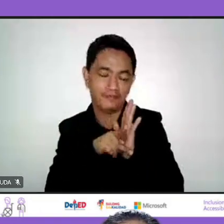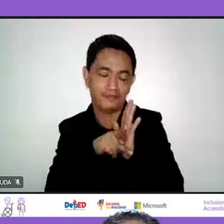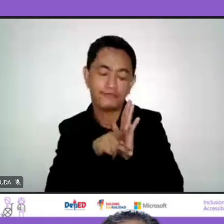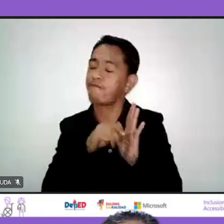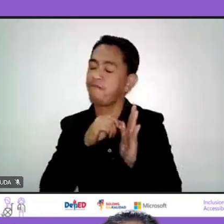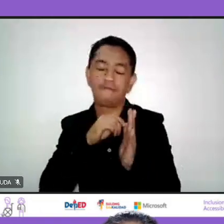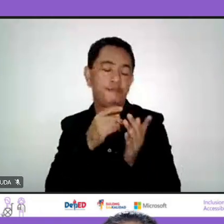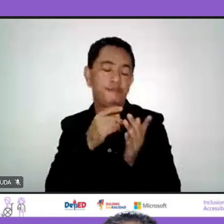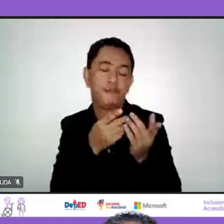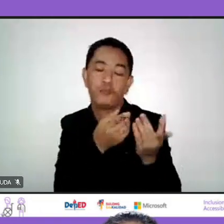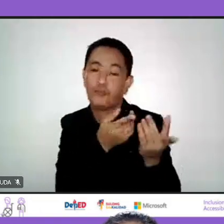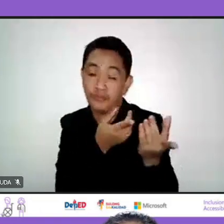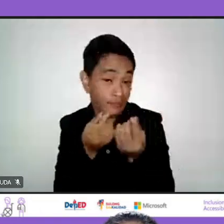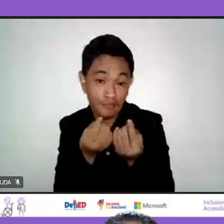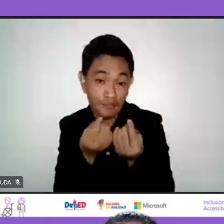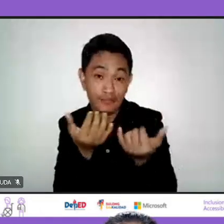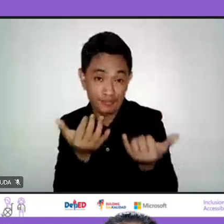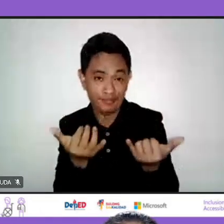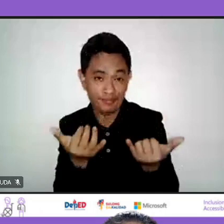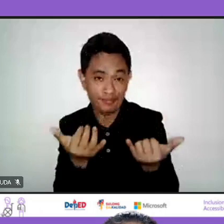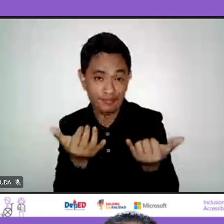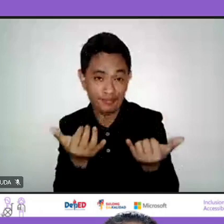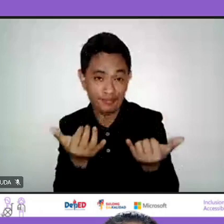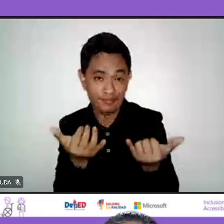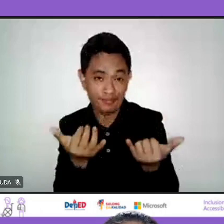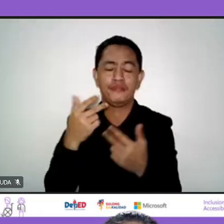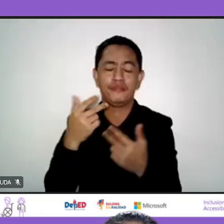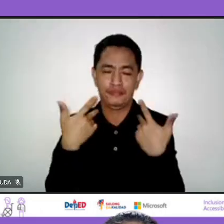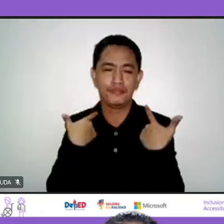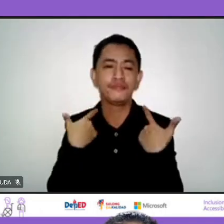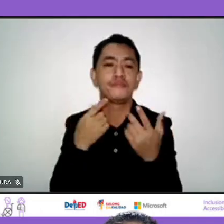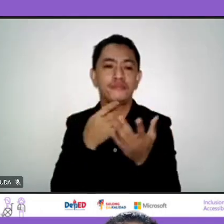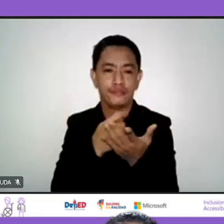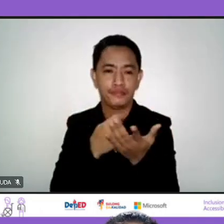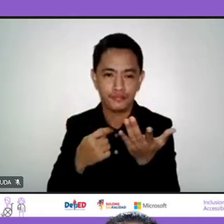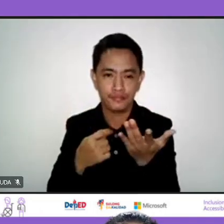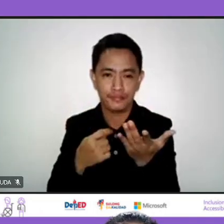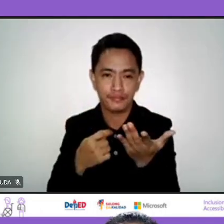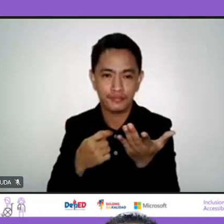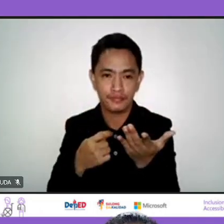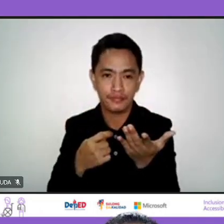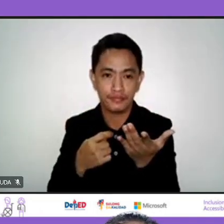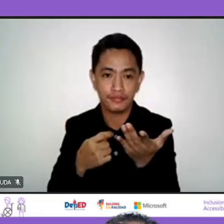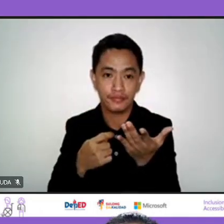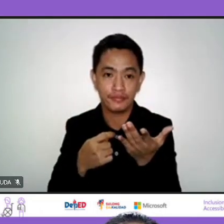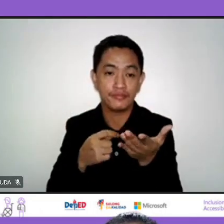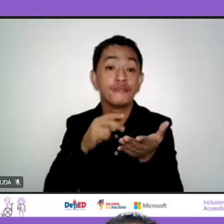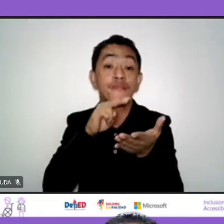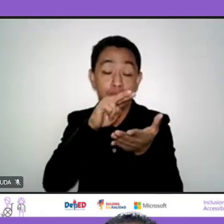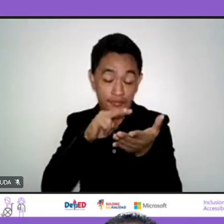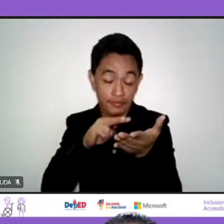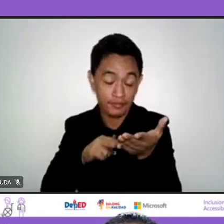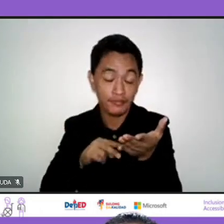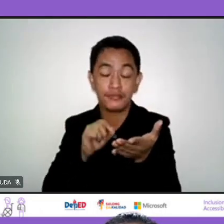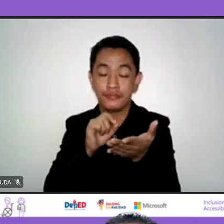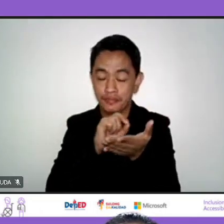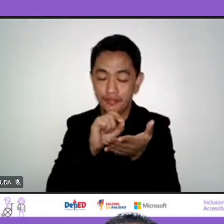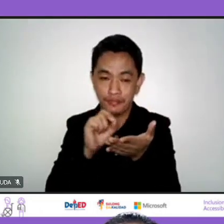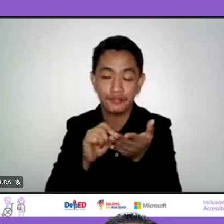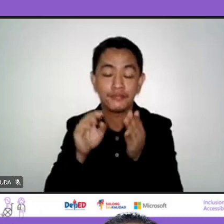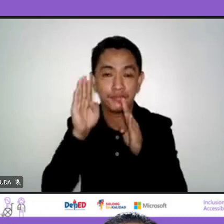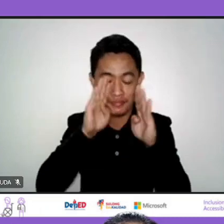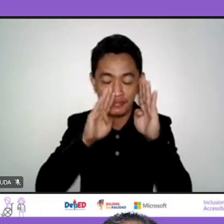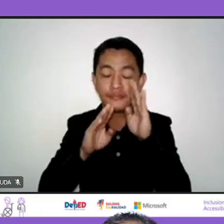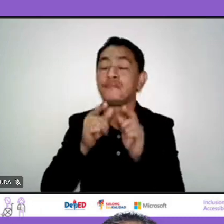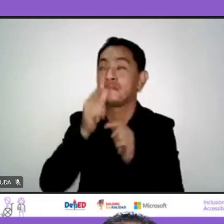I'm so happy that the inclusion policy has been implemented and that Microsoft has all these tools